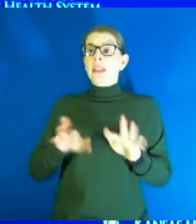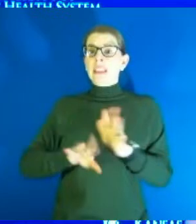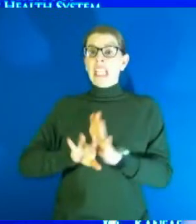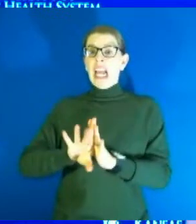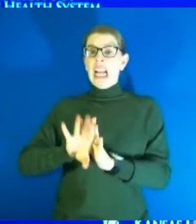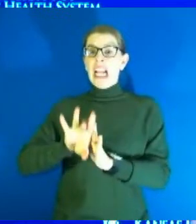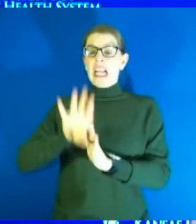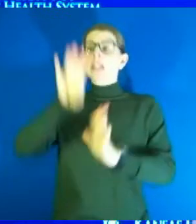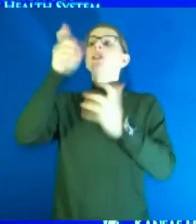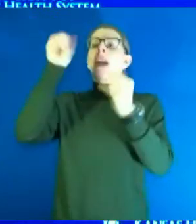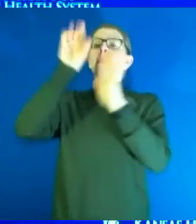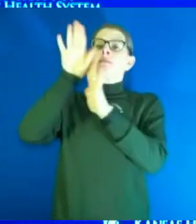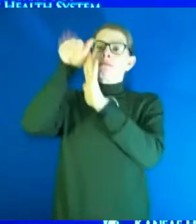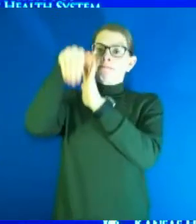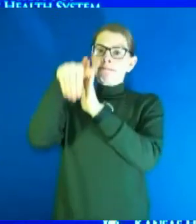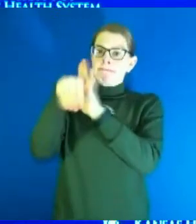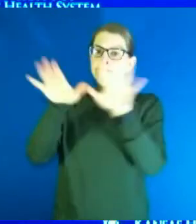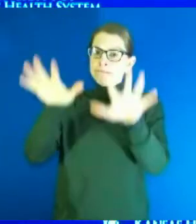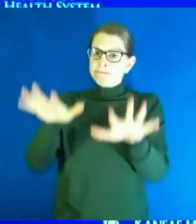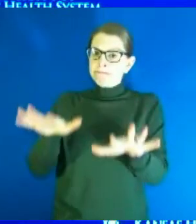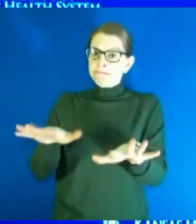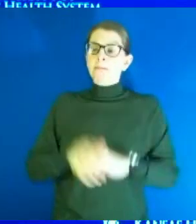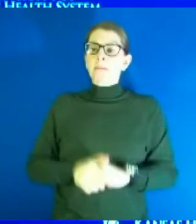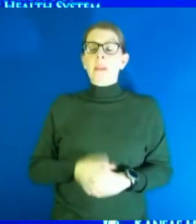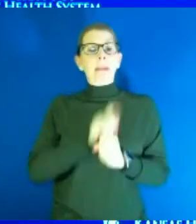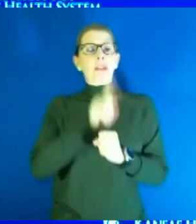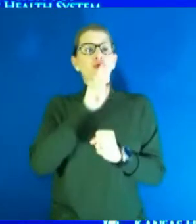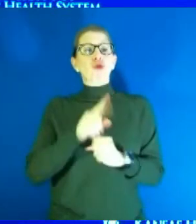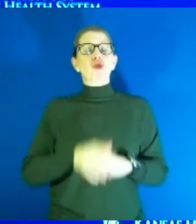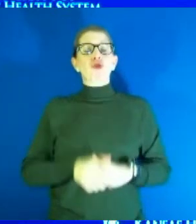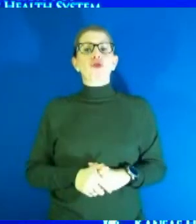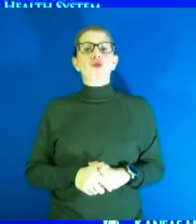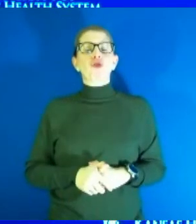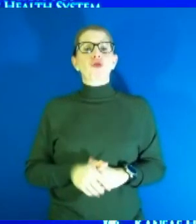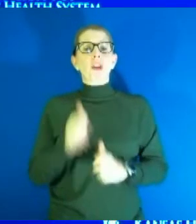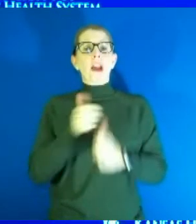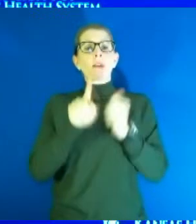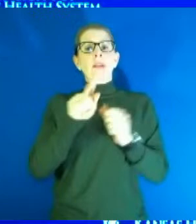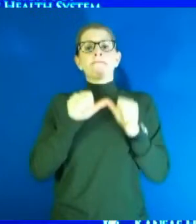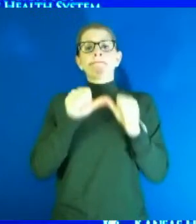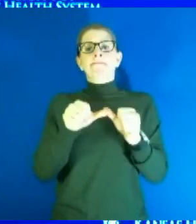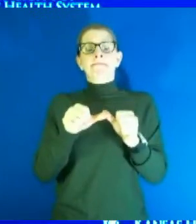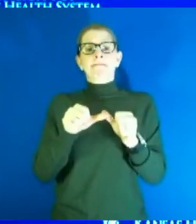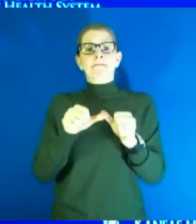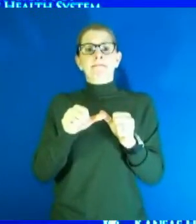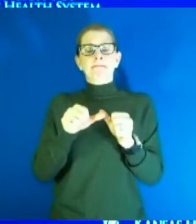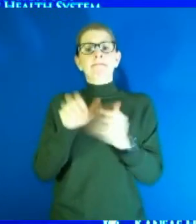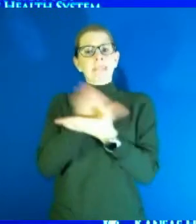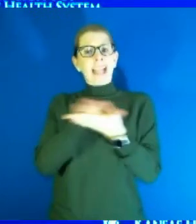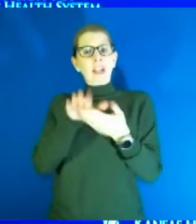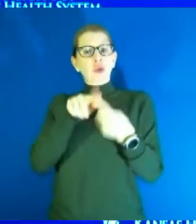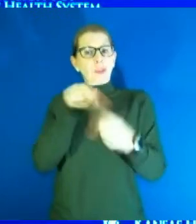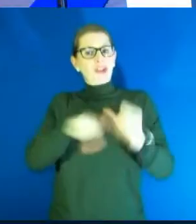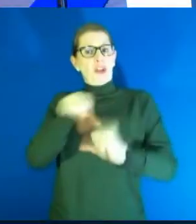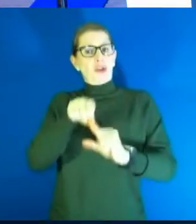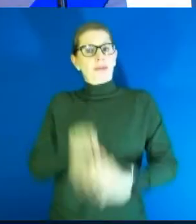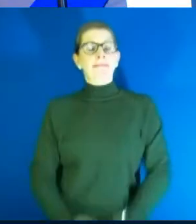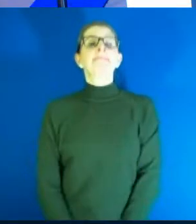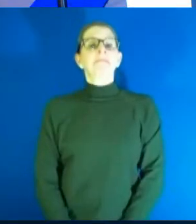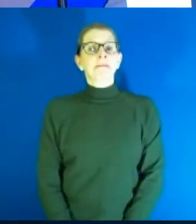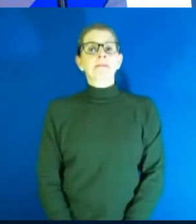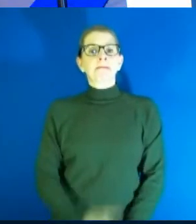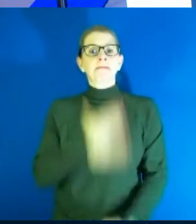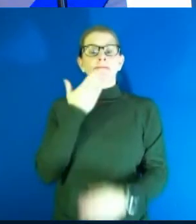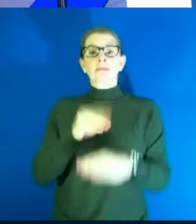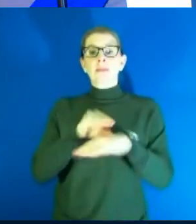and just make sure that everybody continues to act civil towards one another. Good advice. Ivy wants to know,